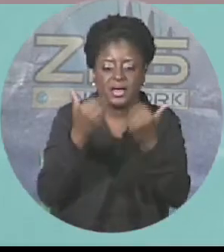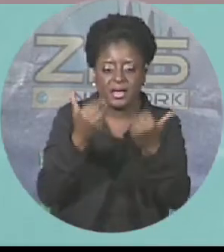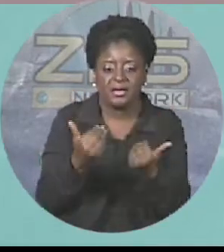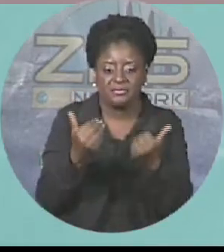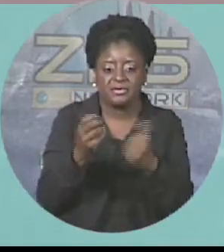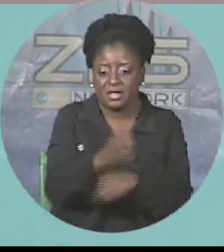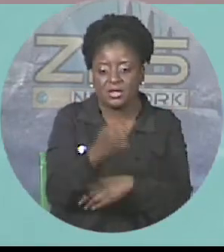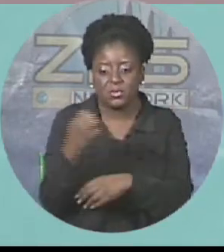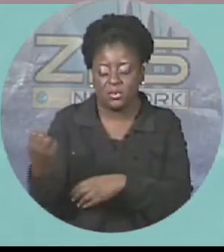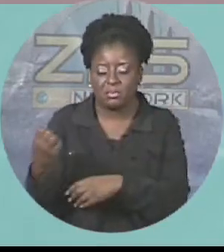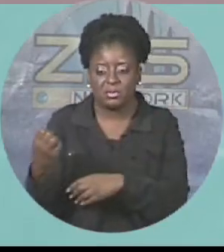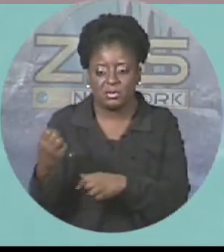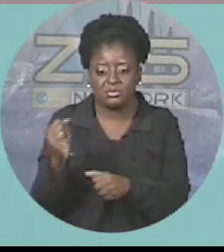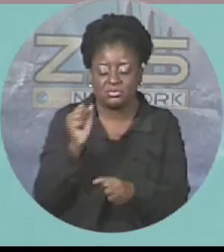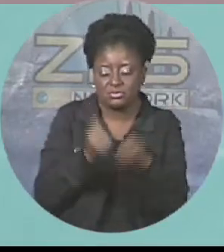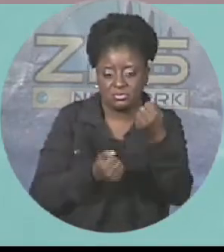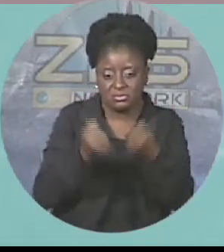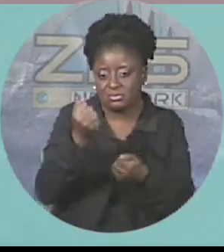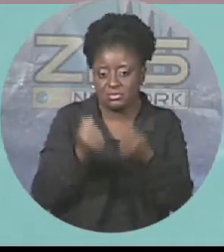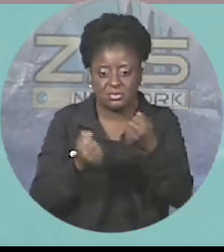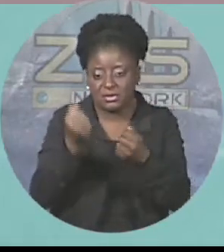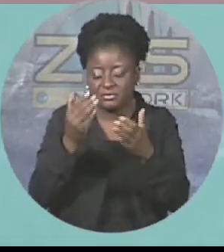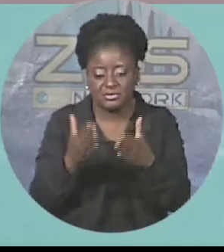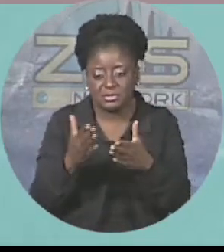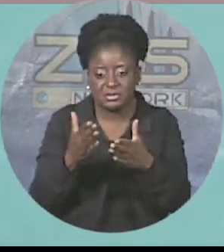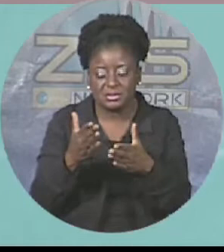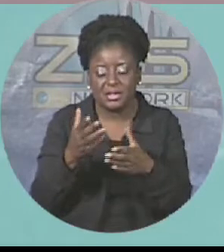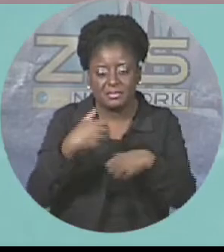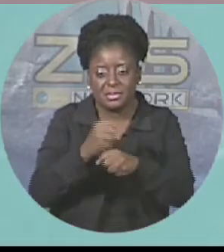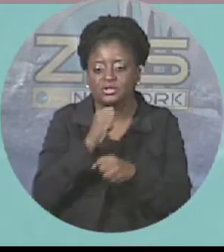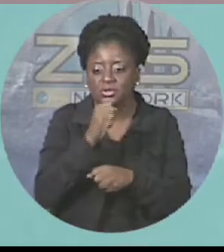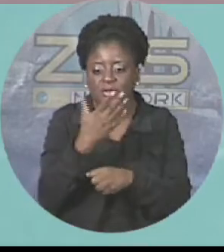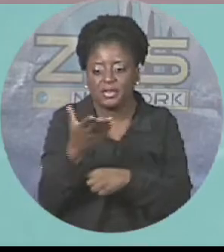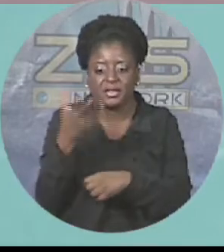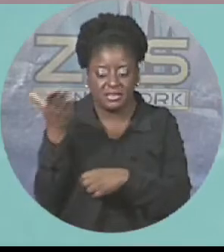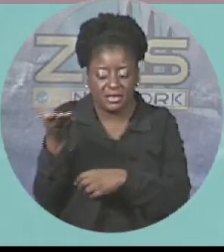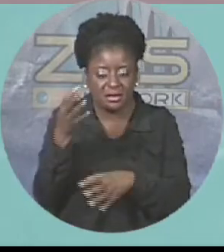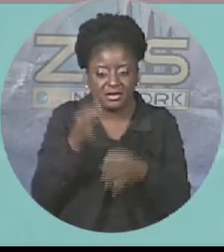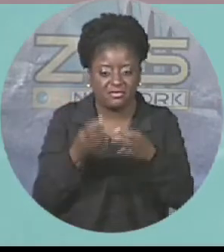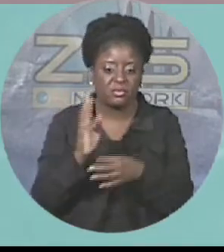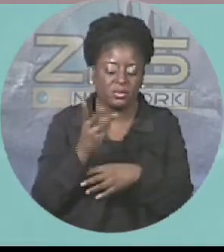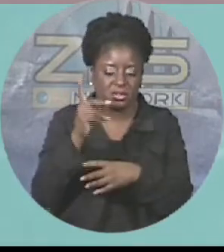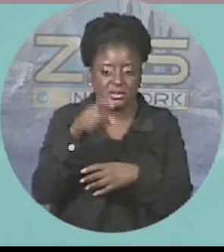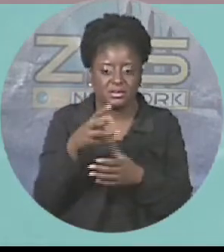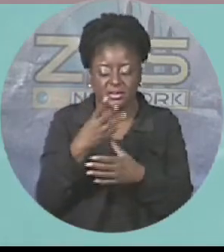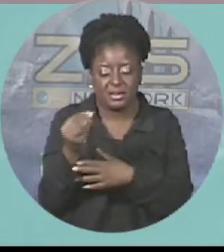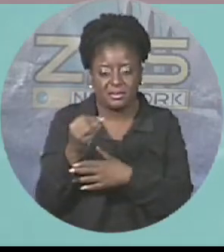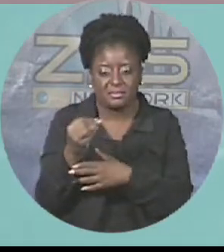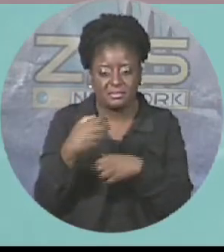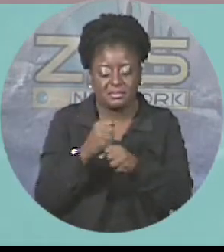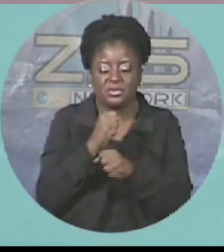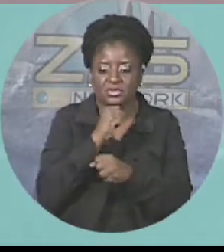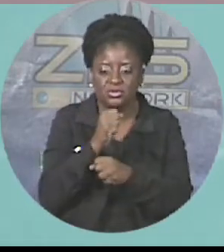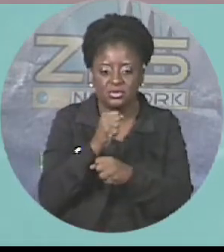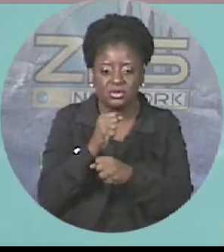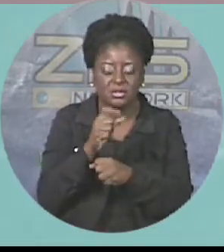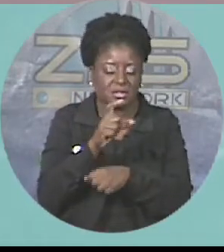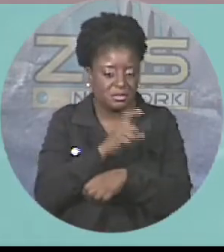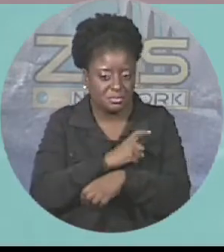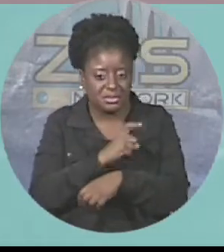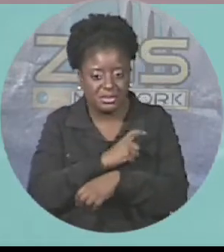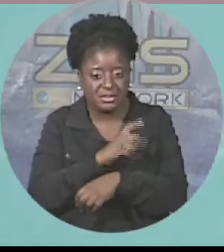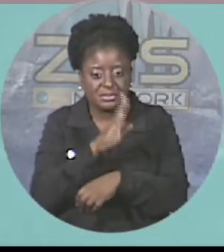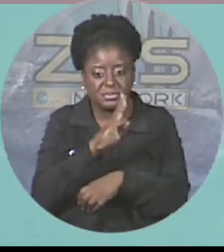are willing to assist us when called upon. We tested our satellite phones, the police, the health, BPL,